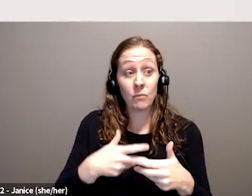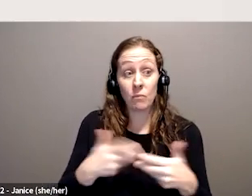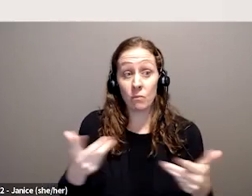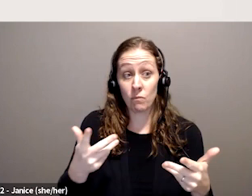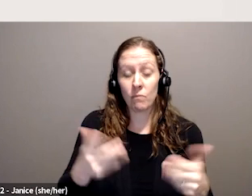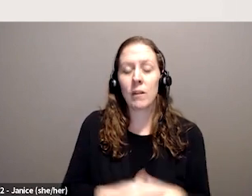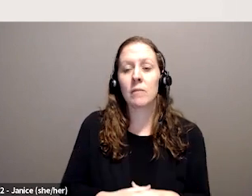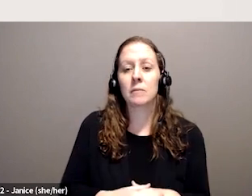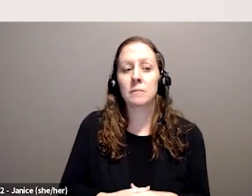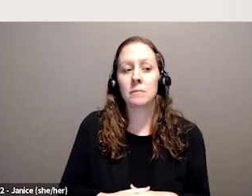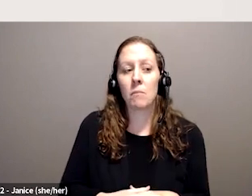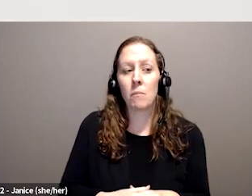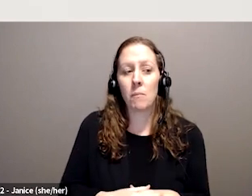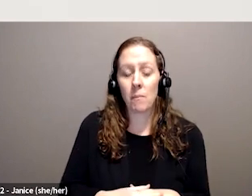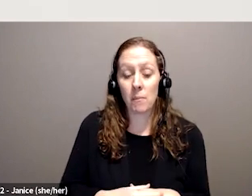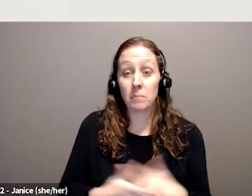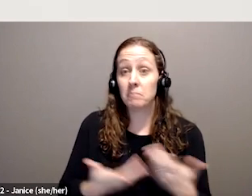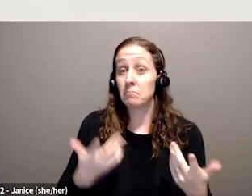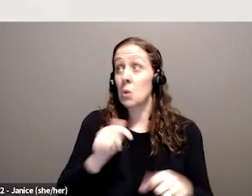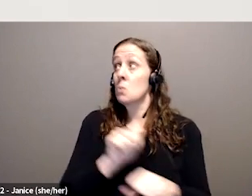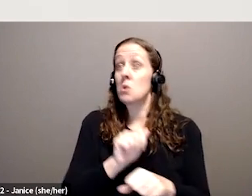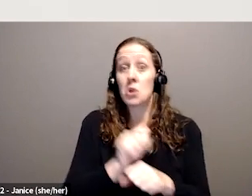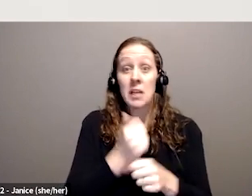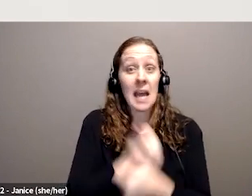more opportunities to work anywhere,